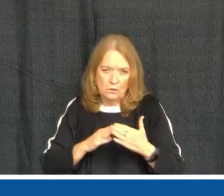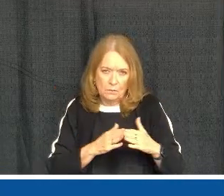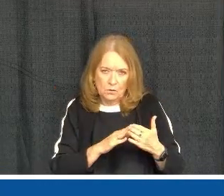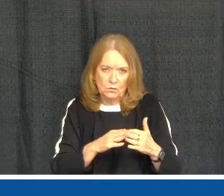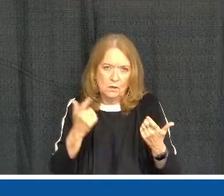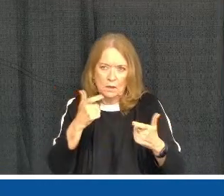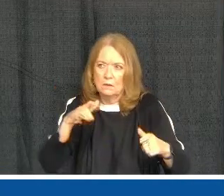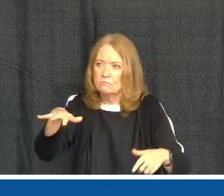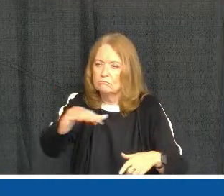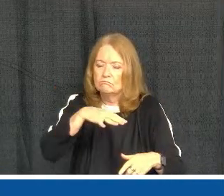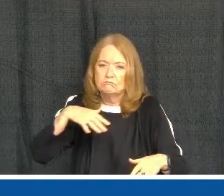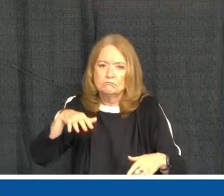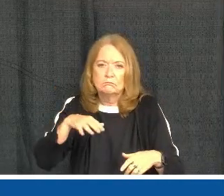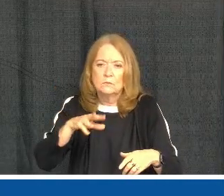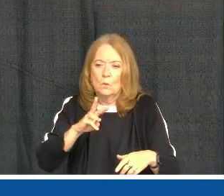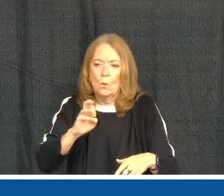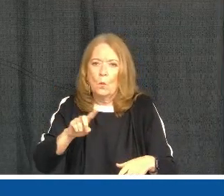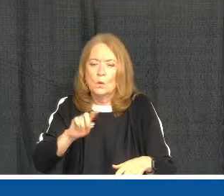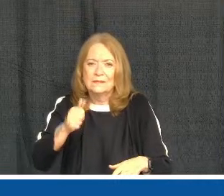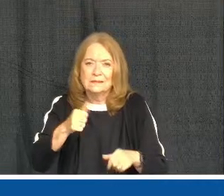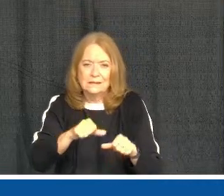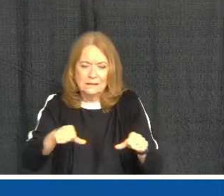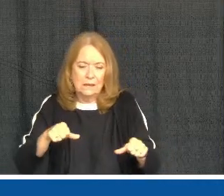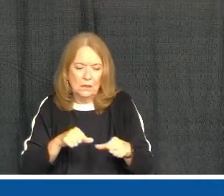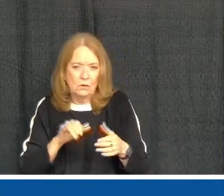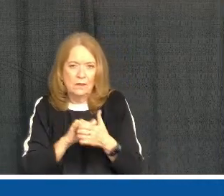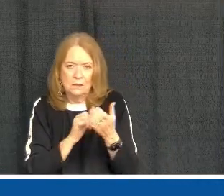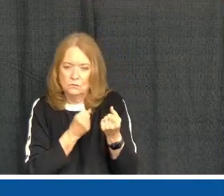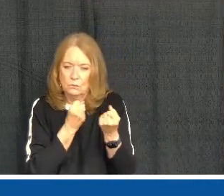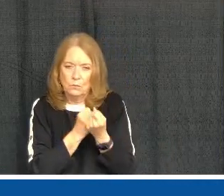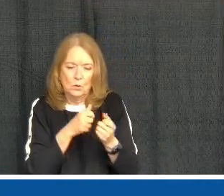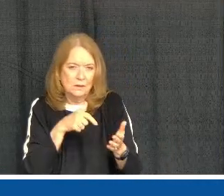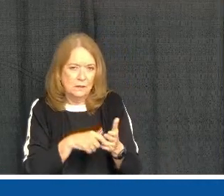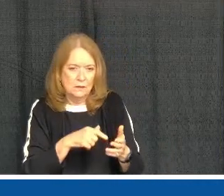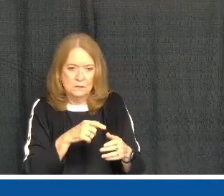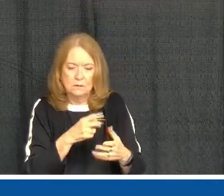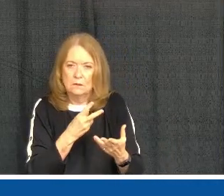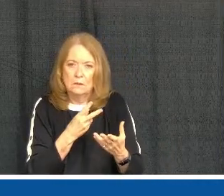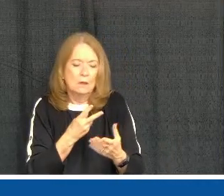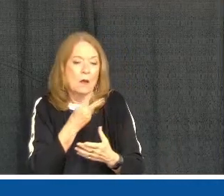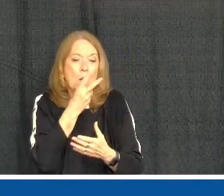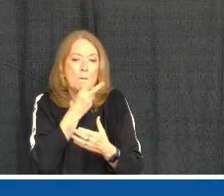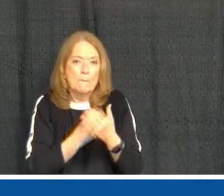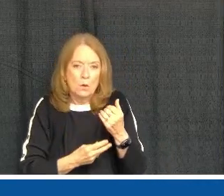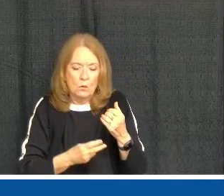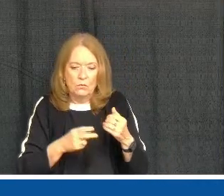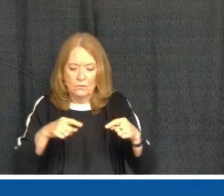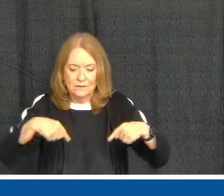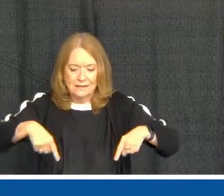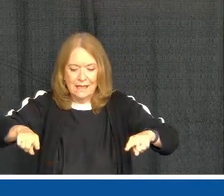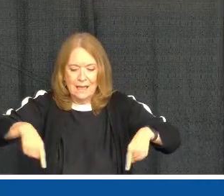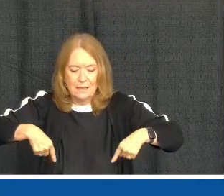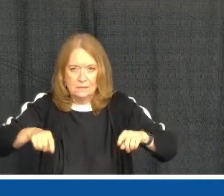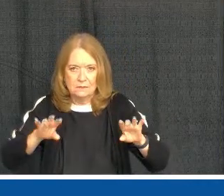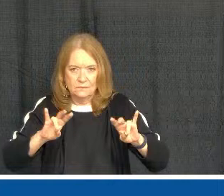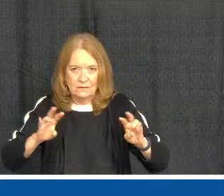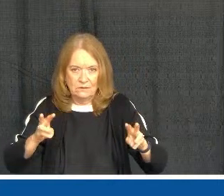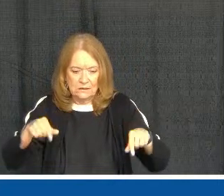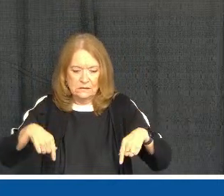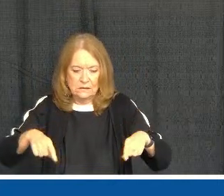large out in the Ward 10 area that have been in support of this on both sides of 76. So they've